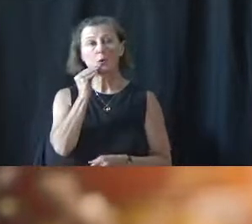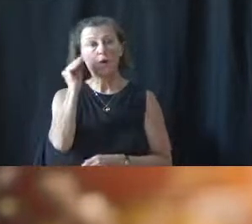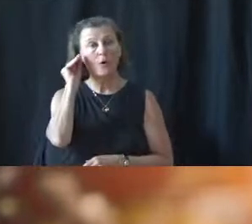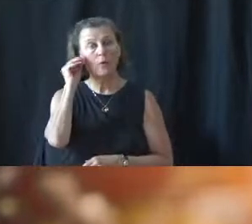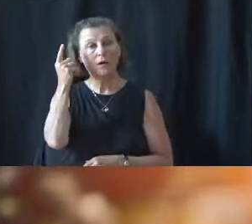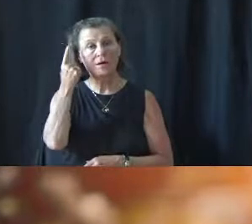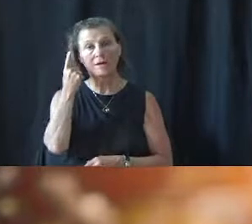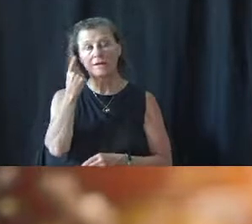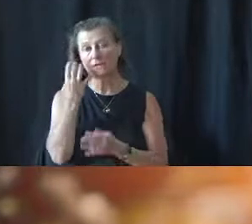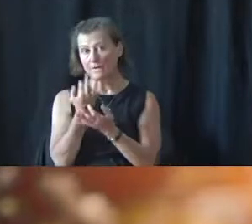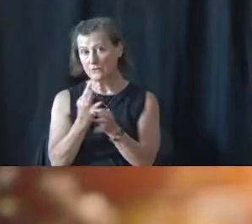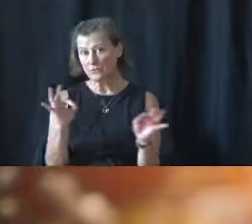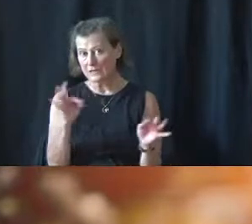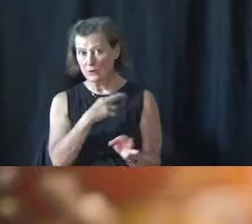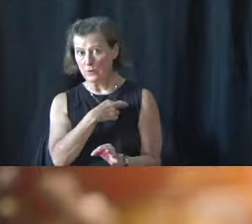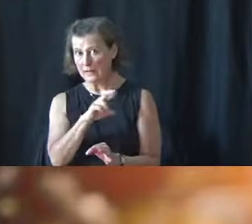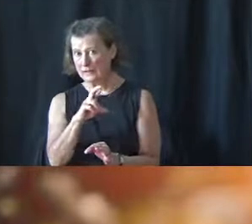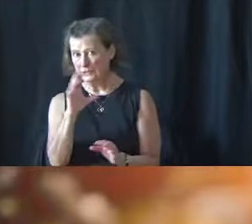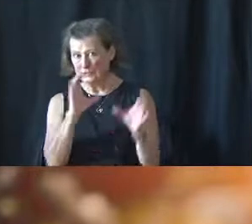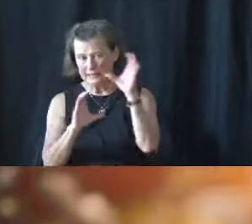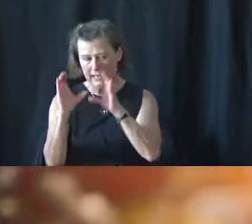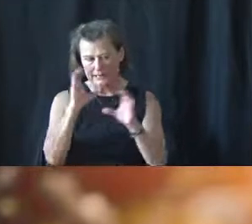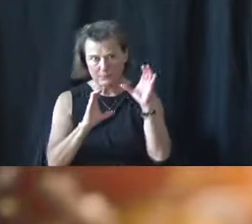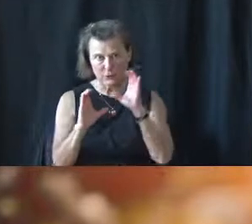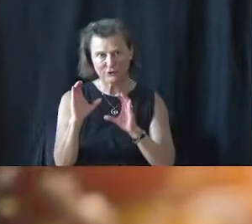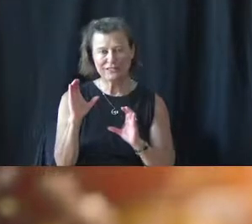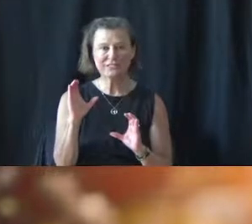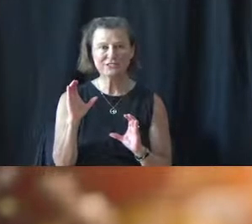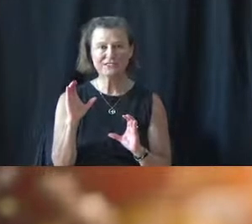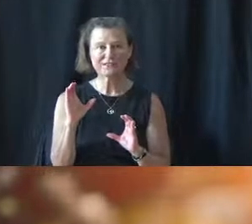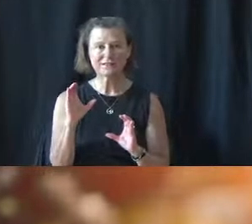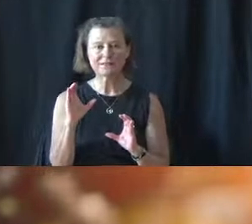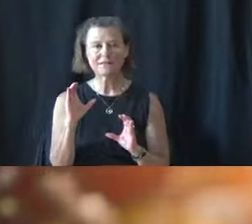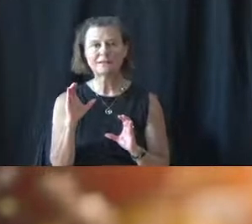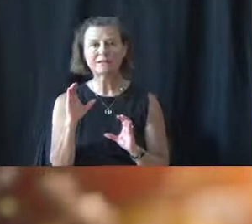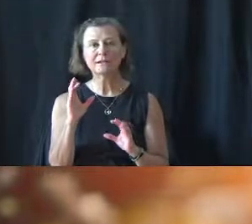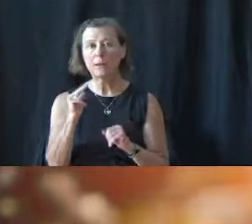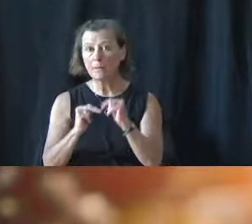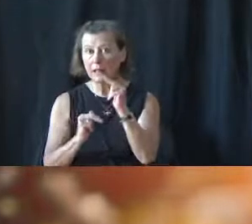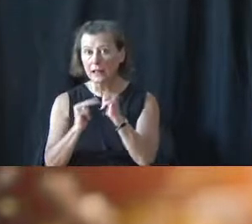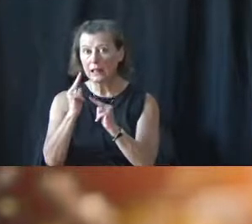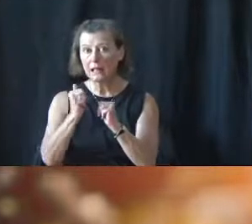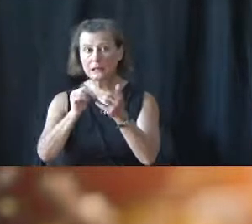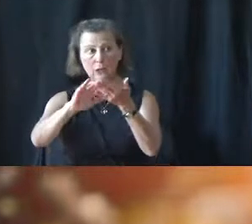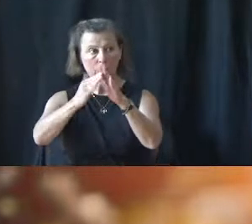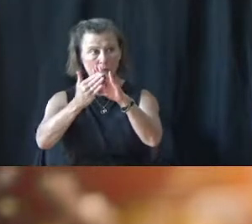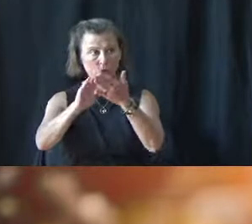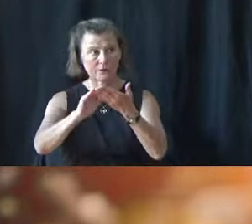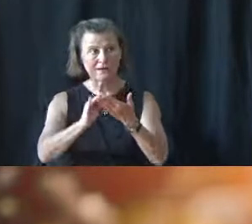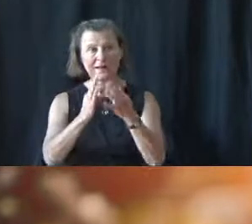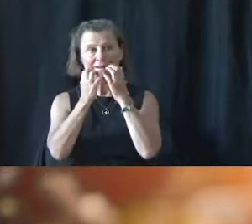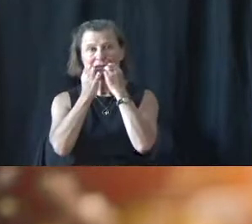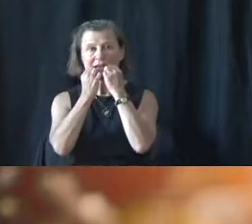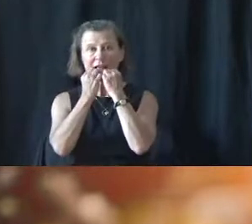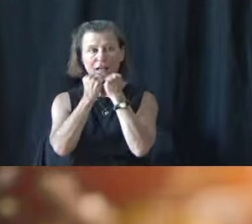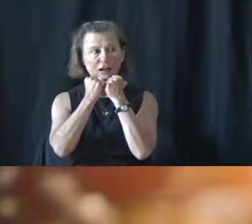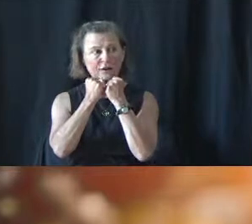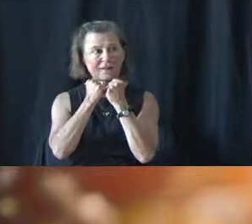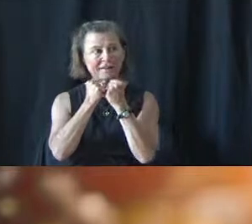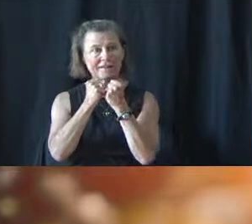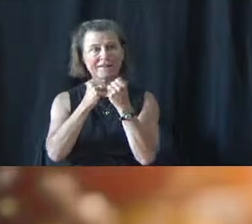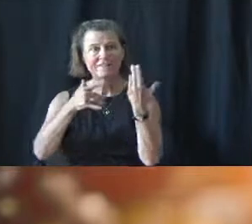joyful home for free religious exploration, build a community of caring